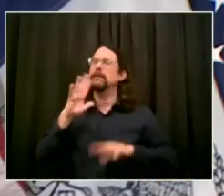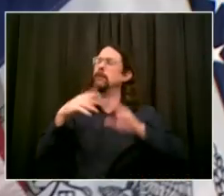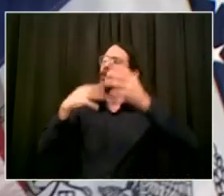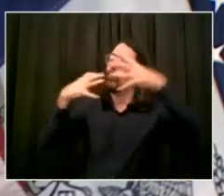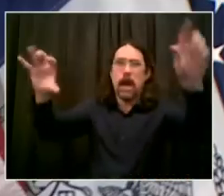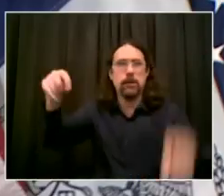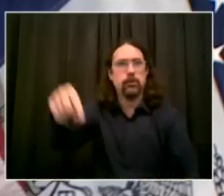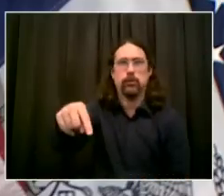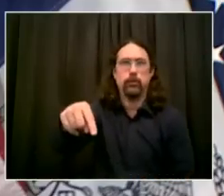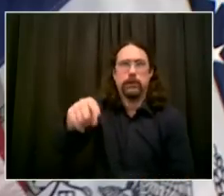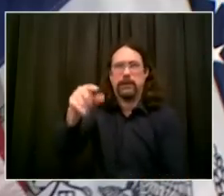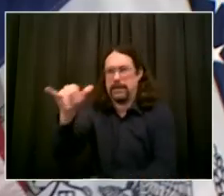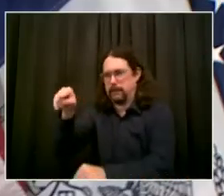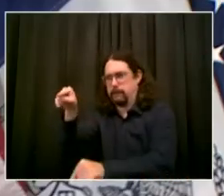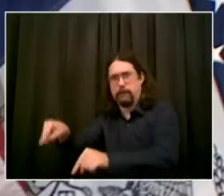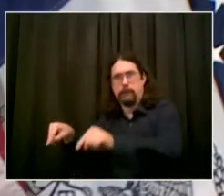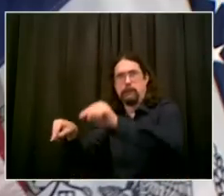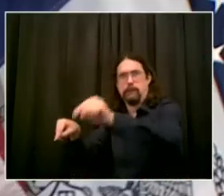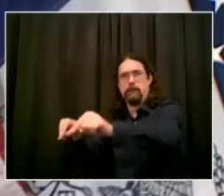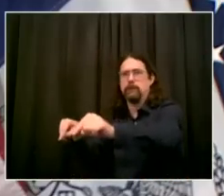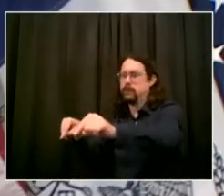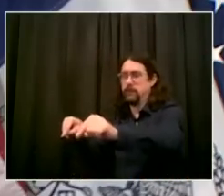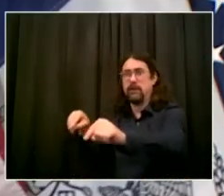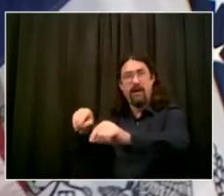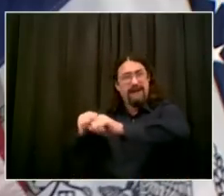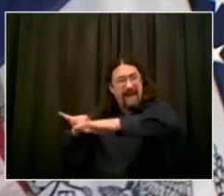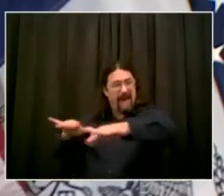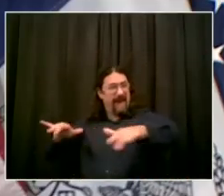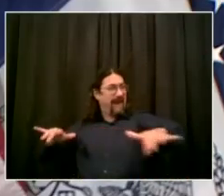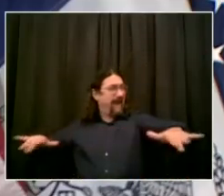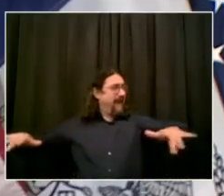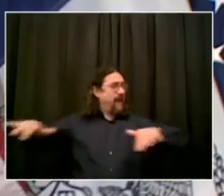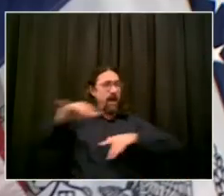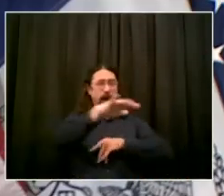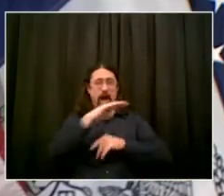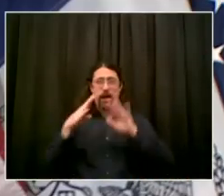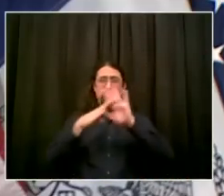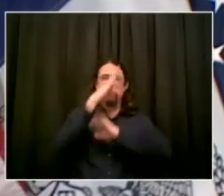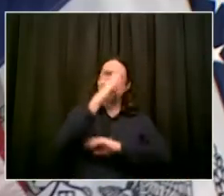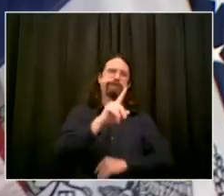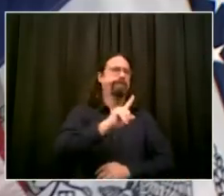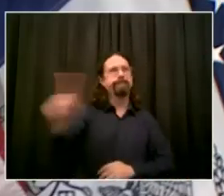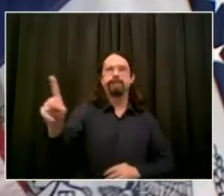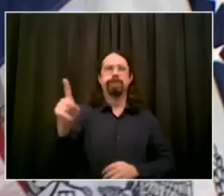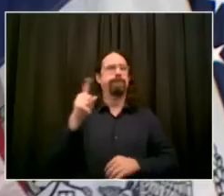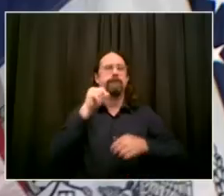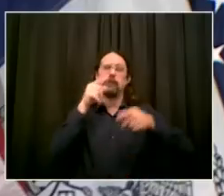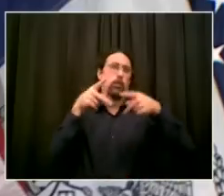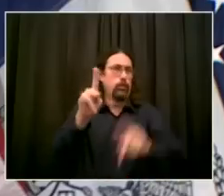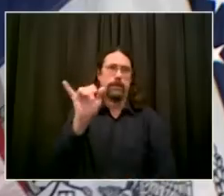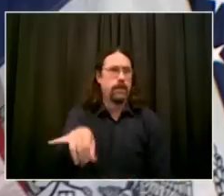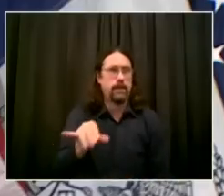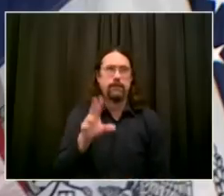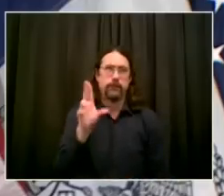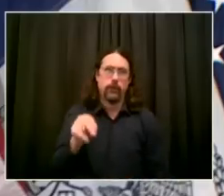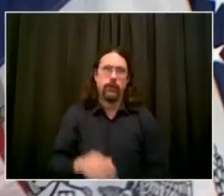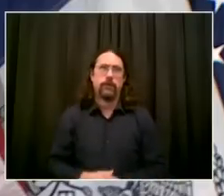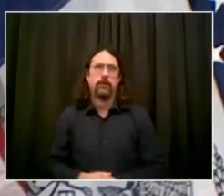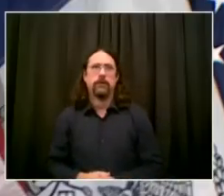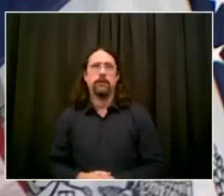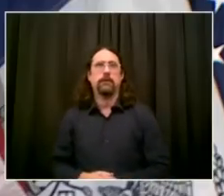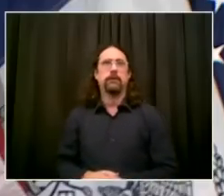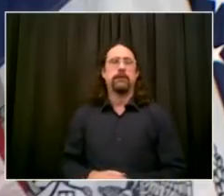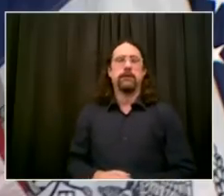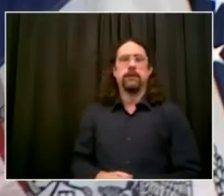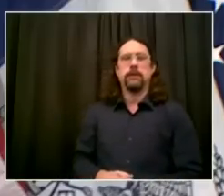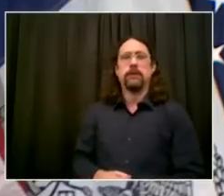other, working with each other to get it done. It won't be easy. There will be things we have to work through. There will be things we're going to have to figure out. That is the